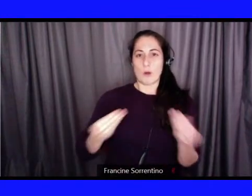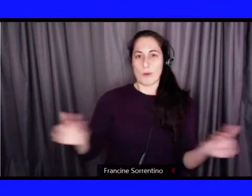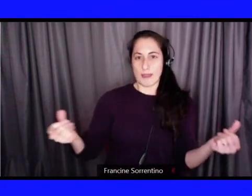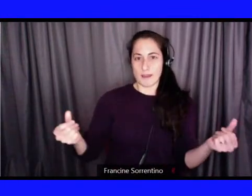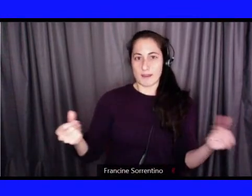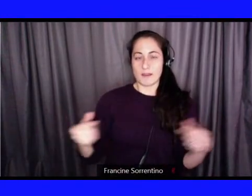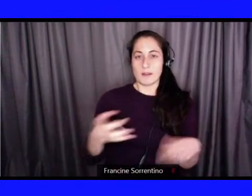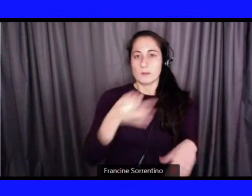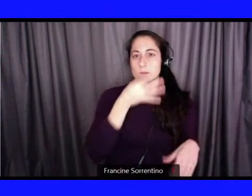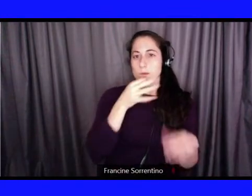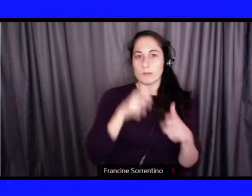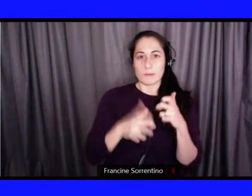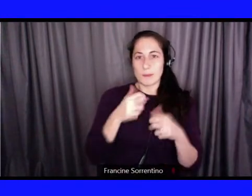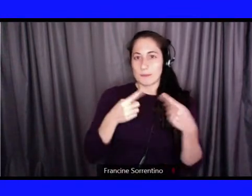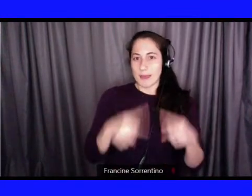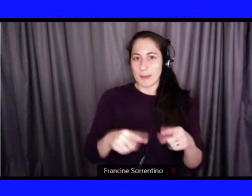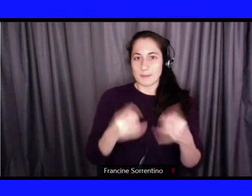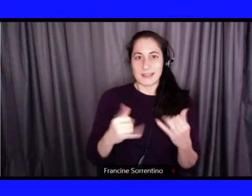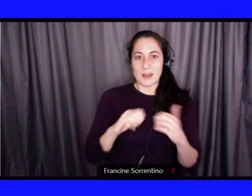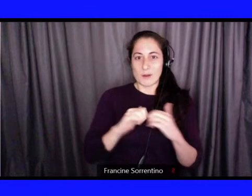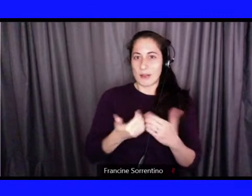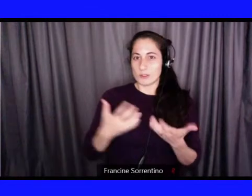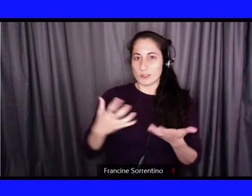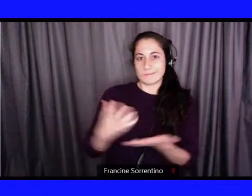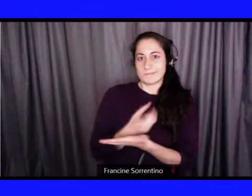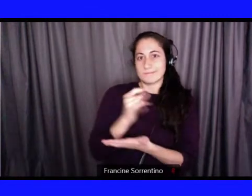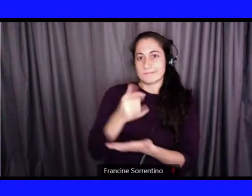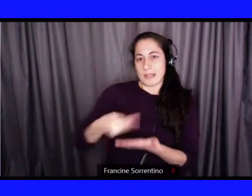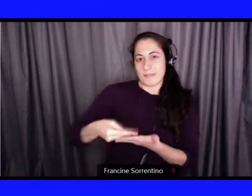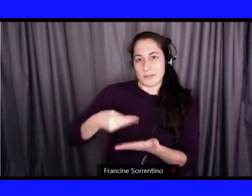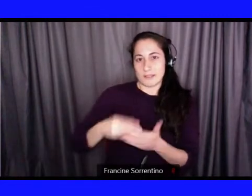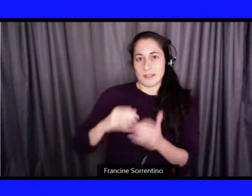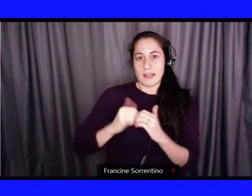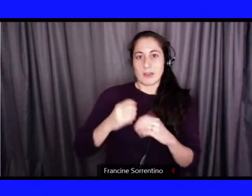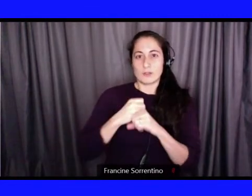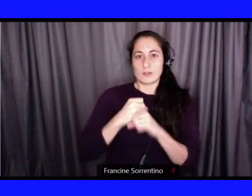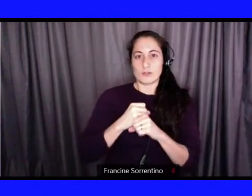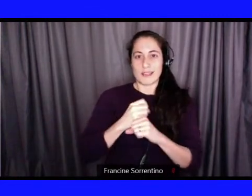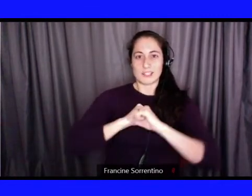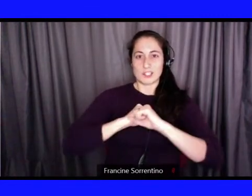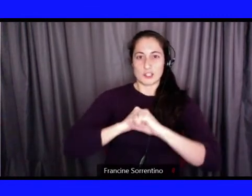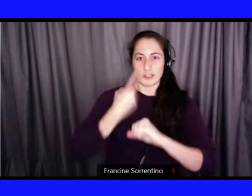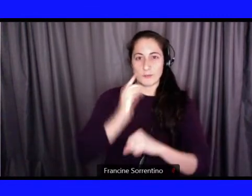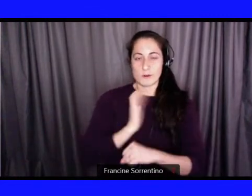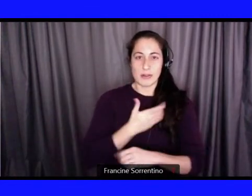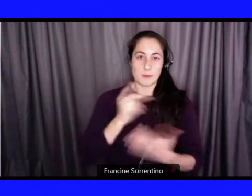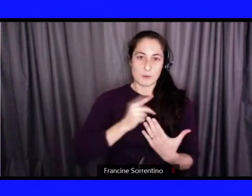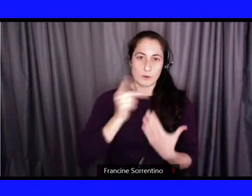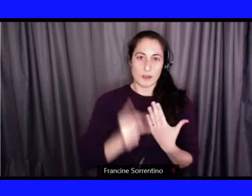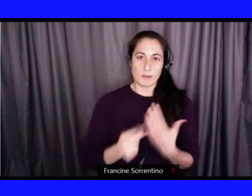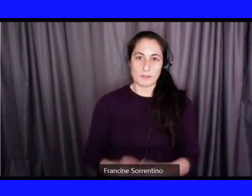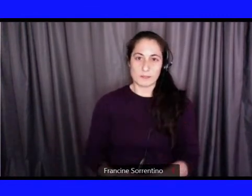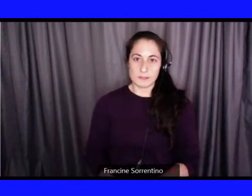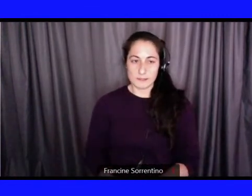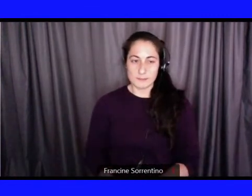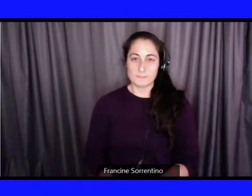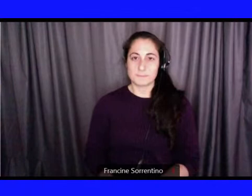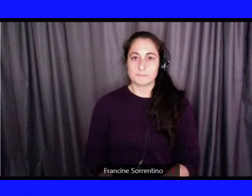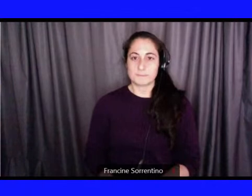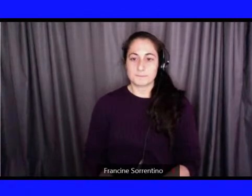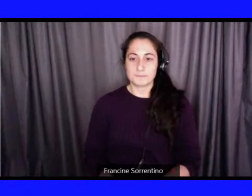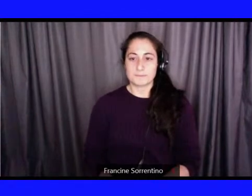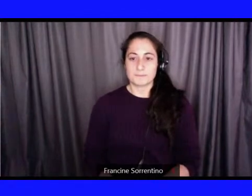about diabetes and high blood pressure, and I just would urge that we not make